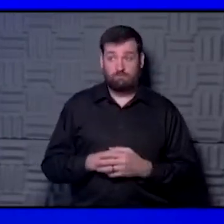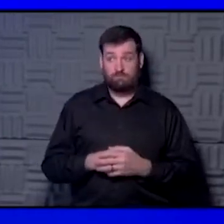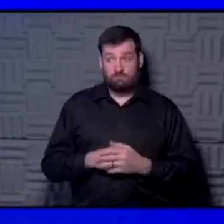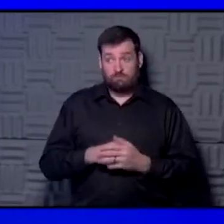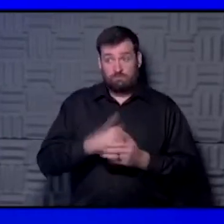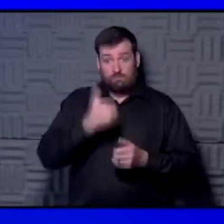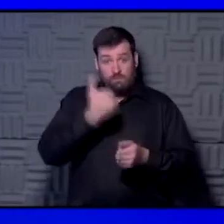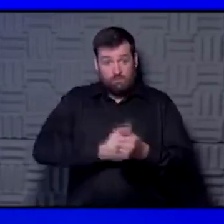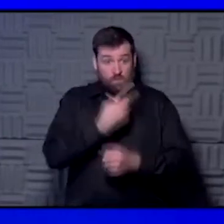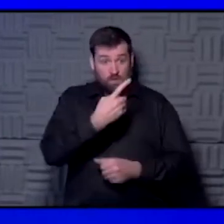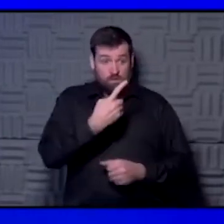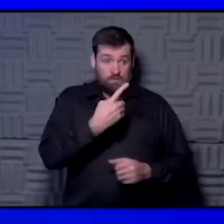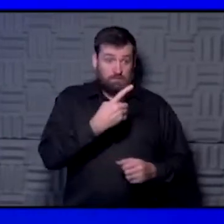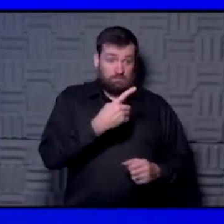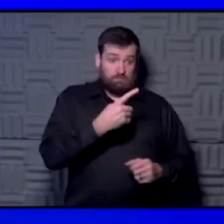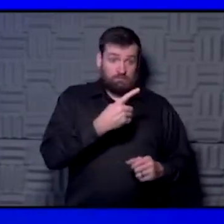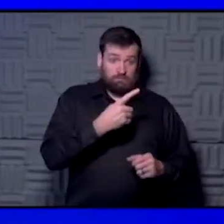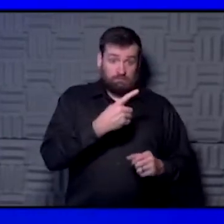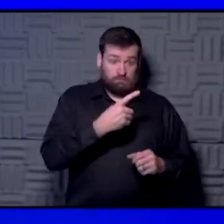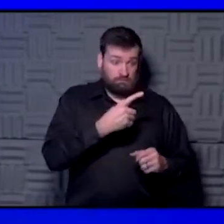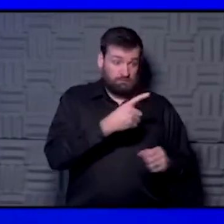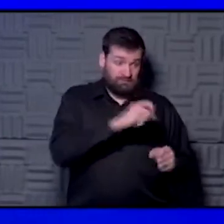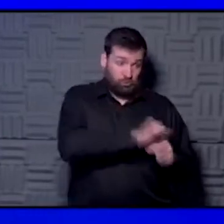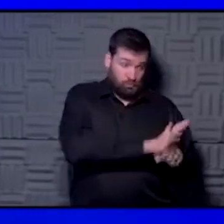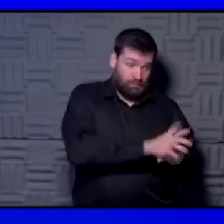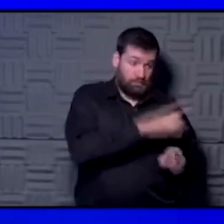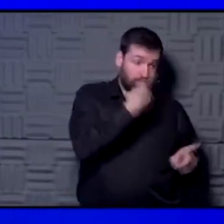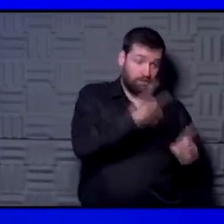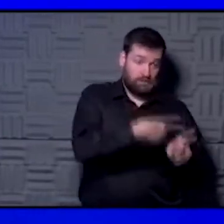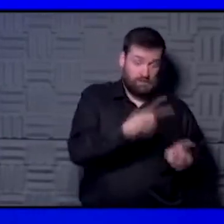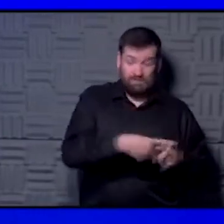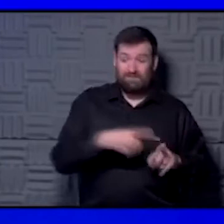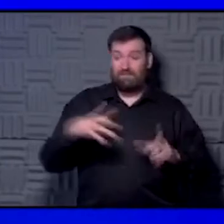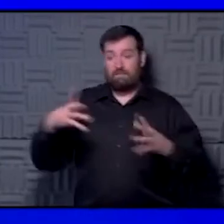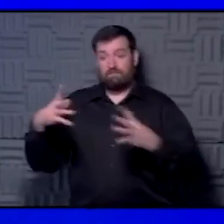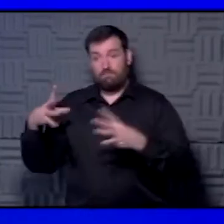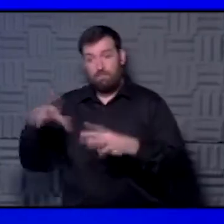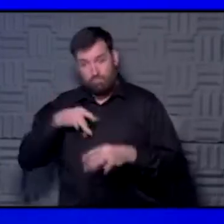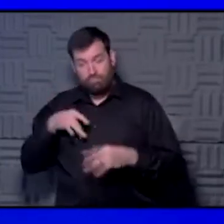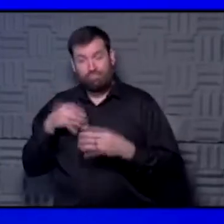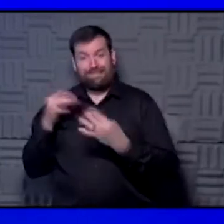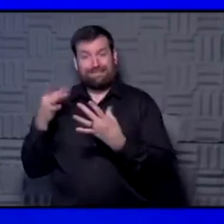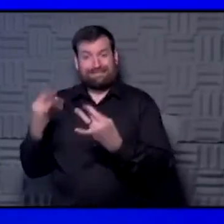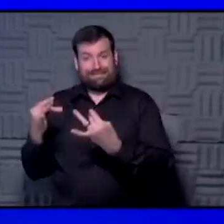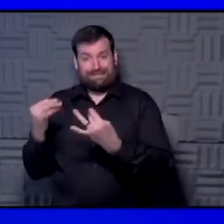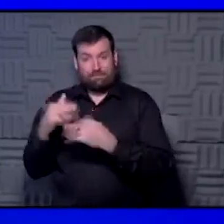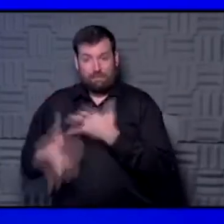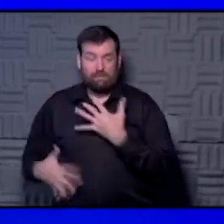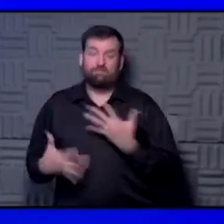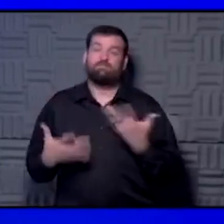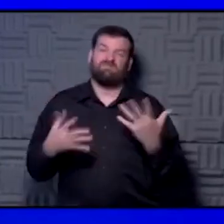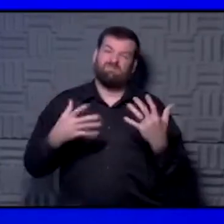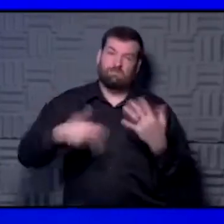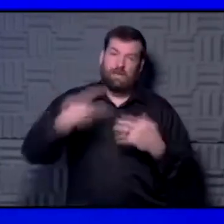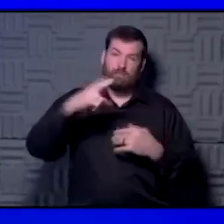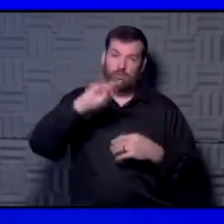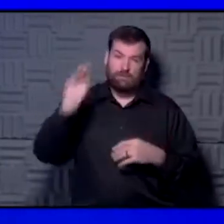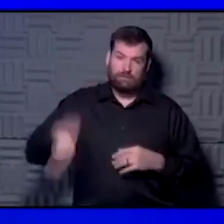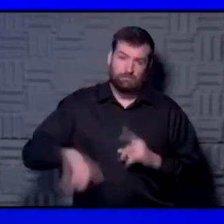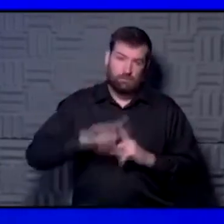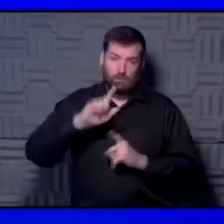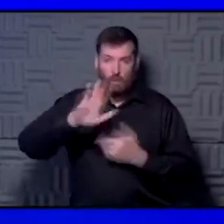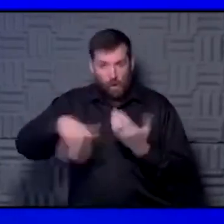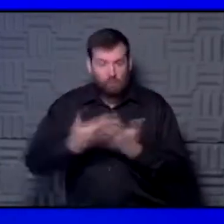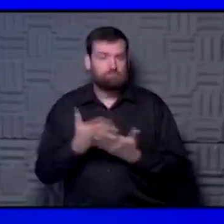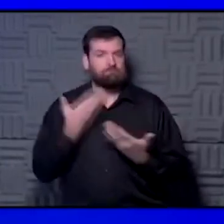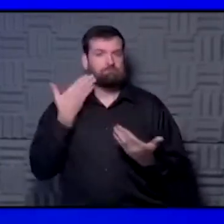get COVID get that? We really don't know. We know that it can happen in a high proportion of people. We know that it can happen in